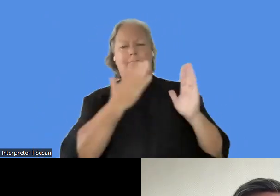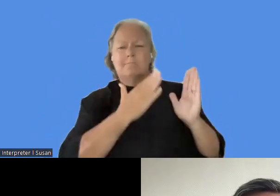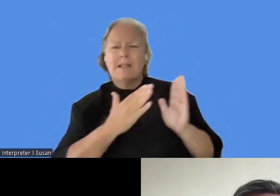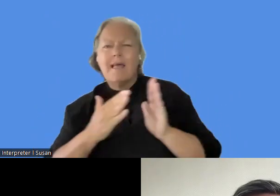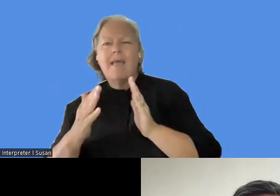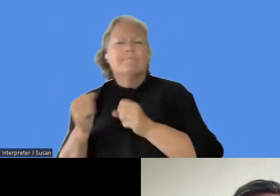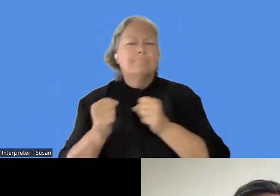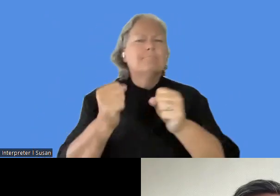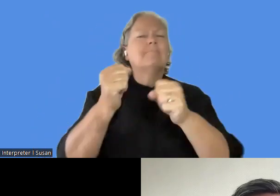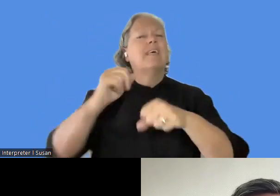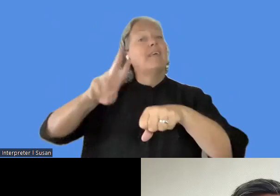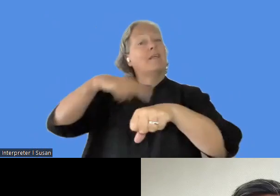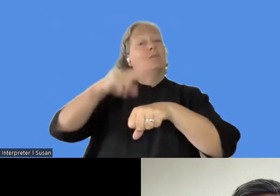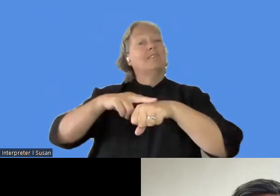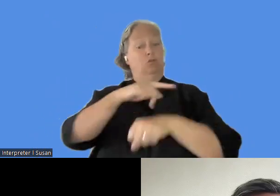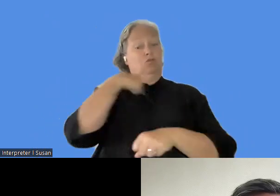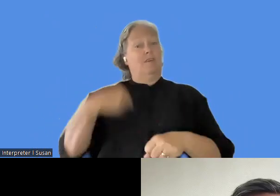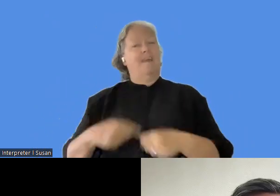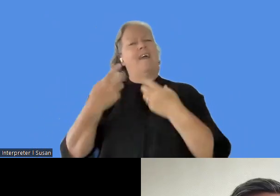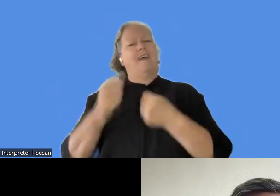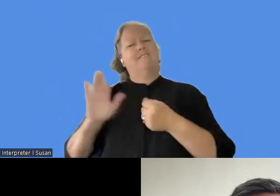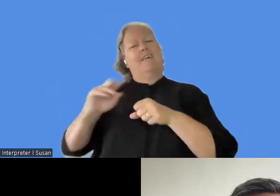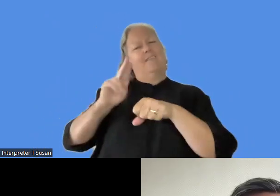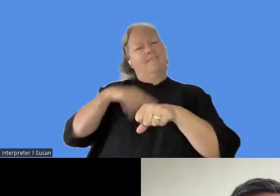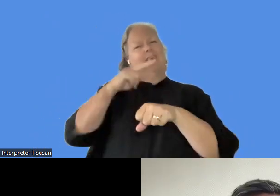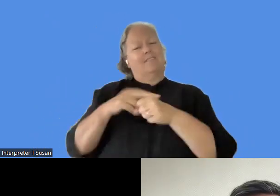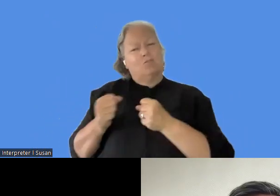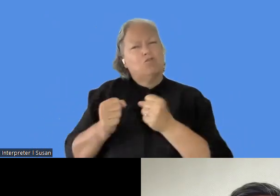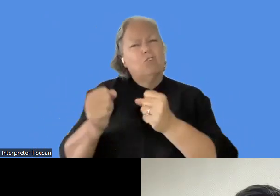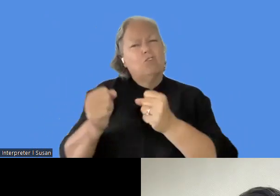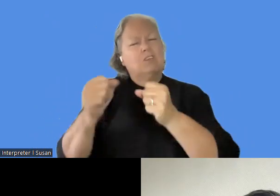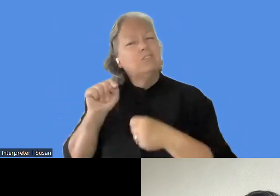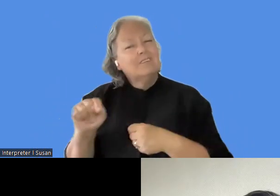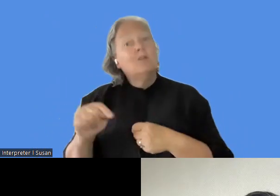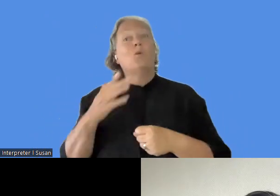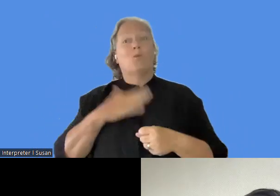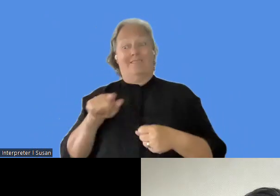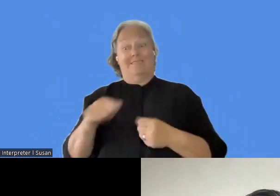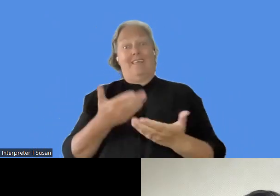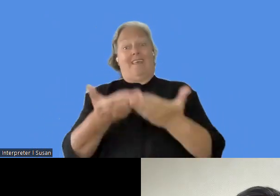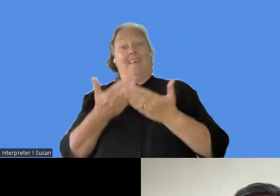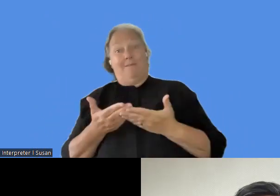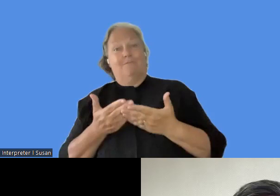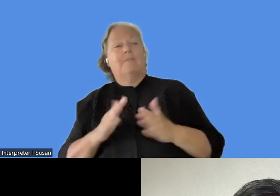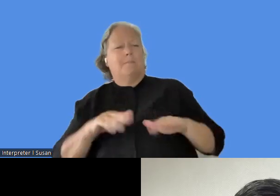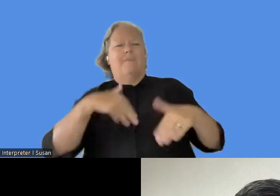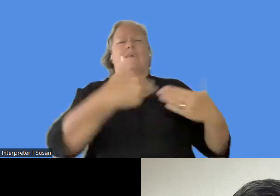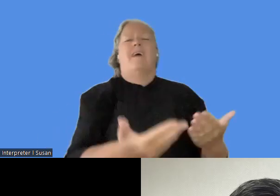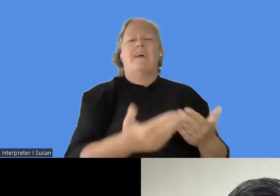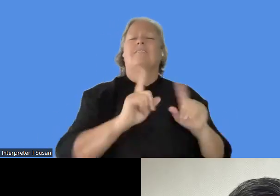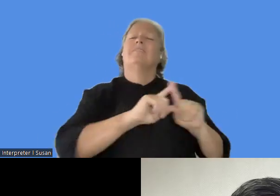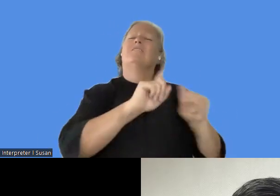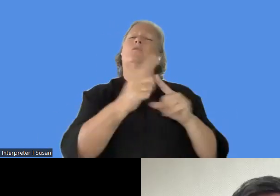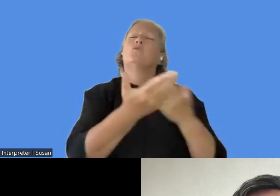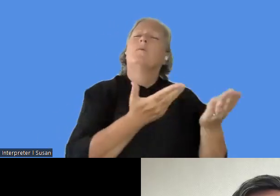Mostly, China is using national strategy to grow the economy and to provide services to the people with disabilities. From that point on,